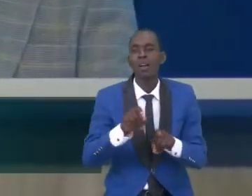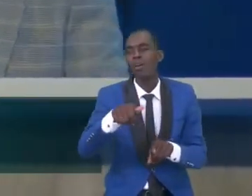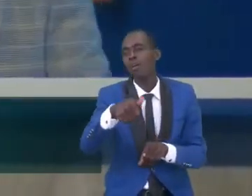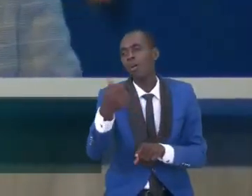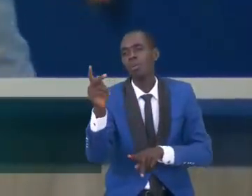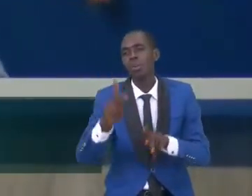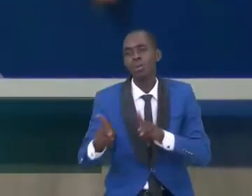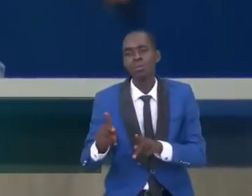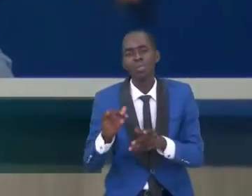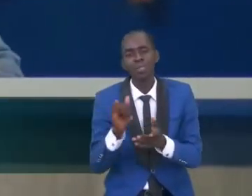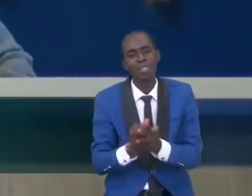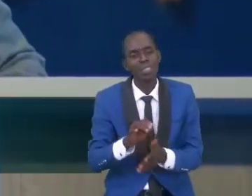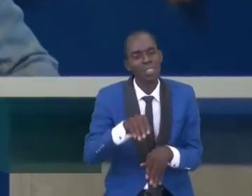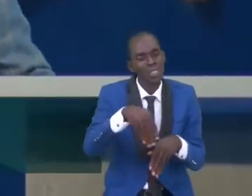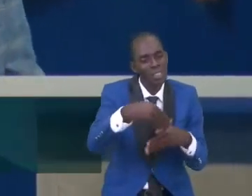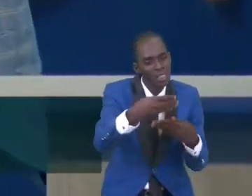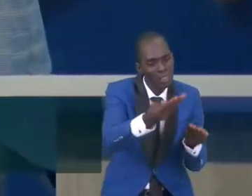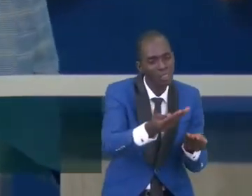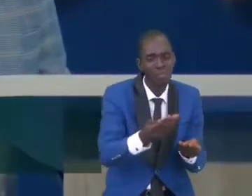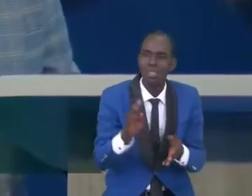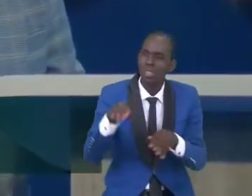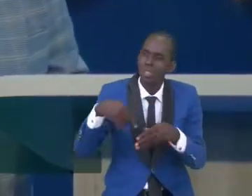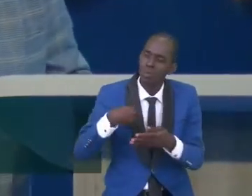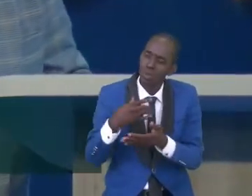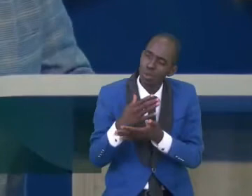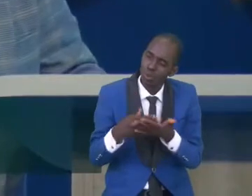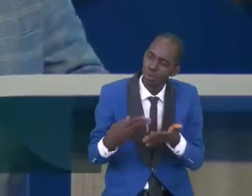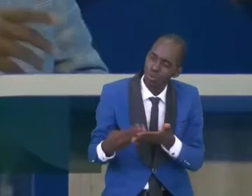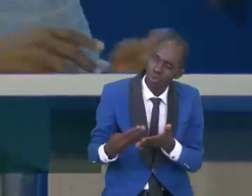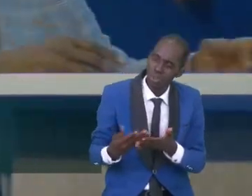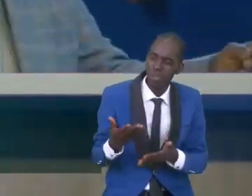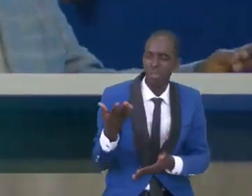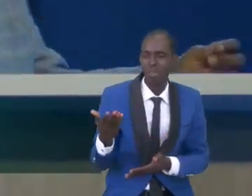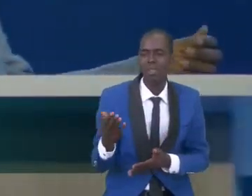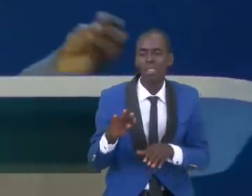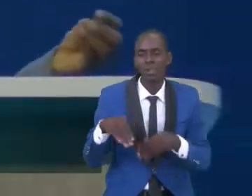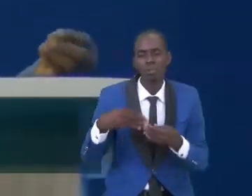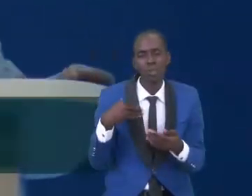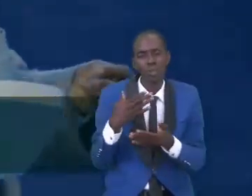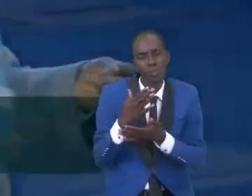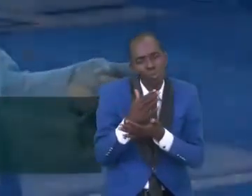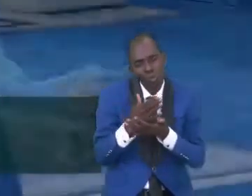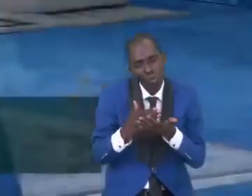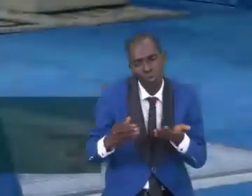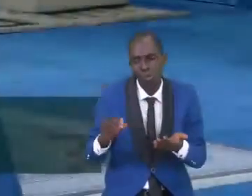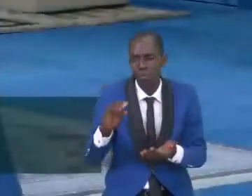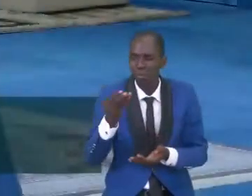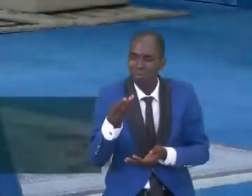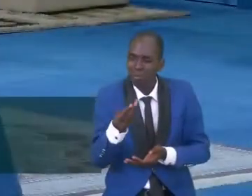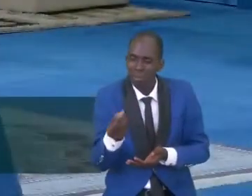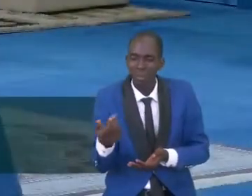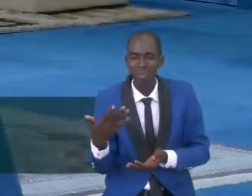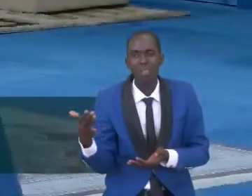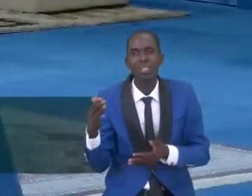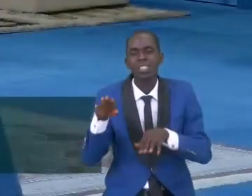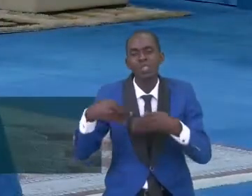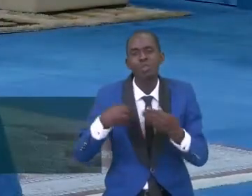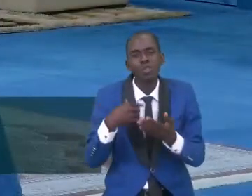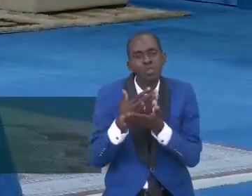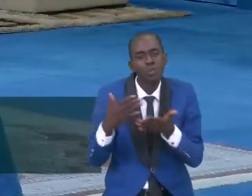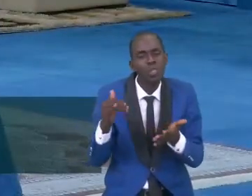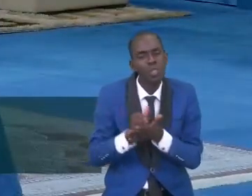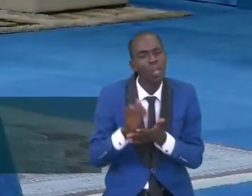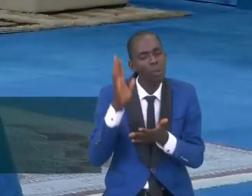me pennies there, give me some saints there, give me something that will help